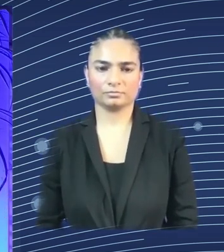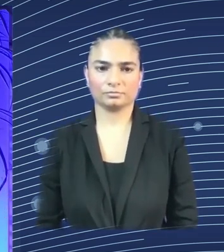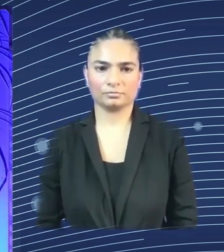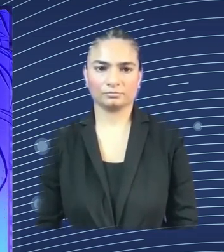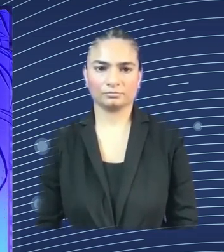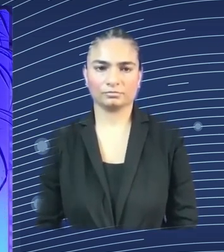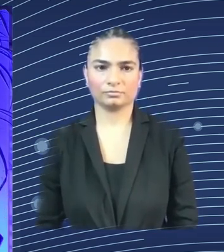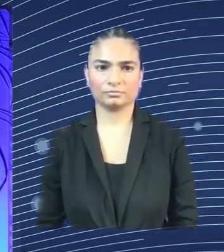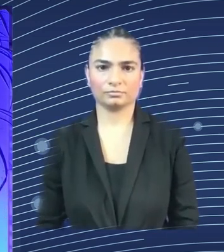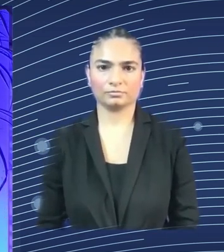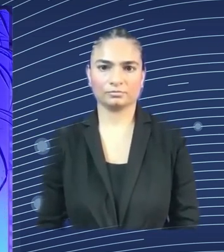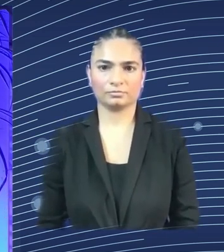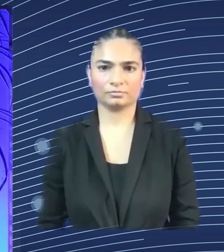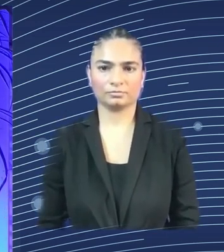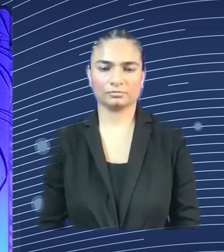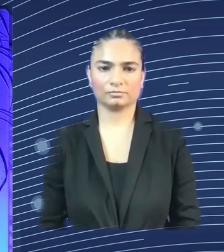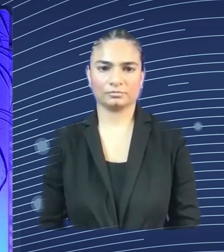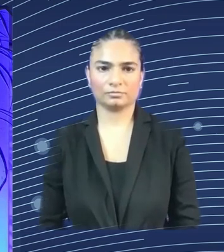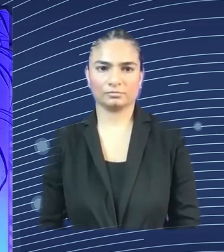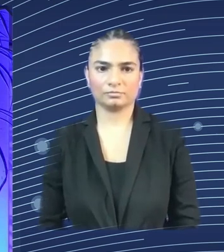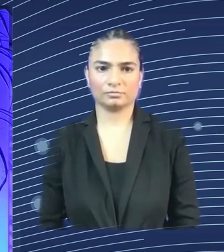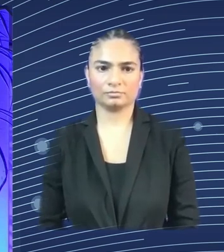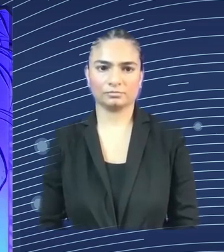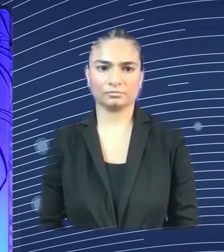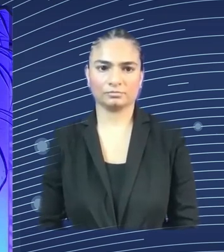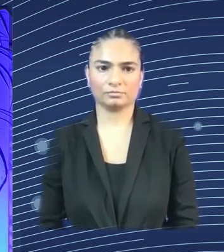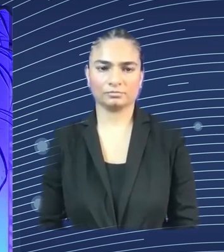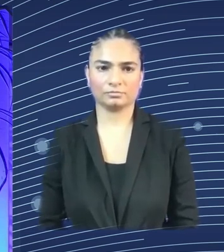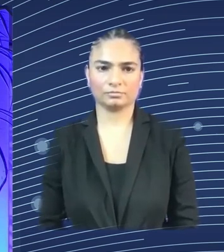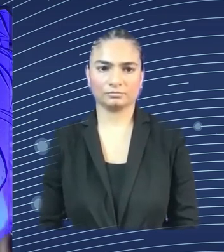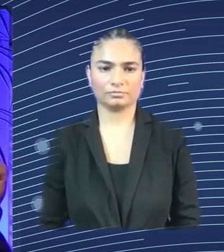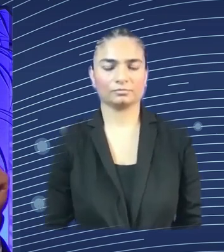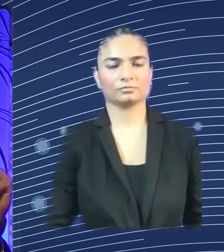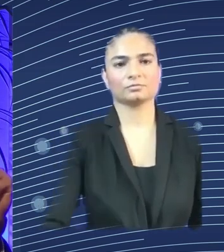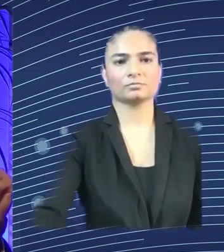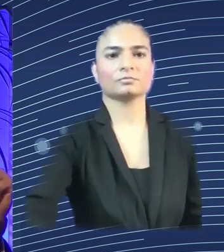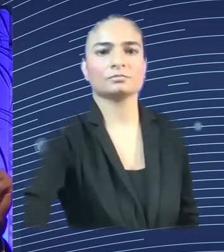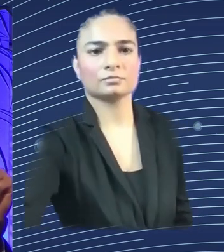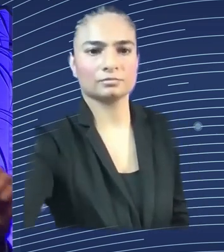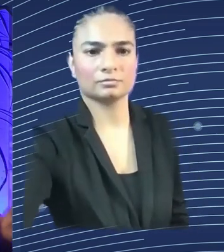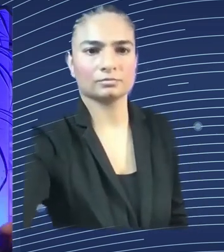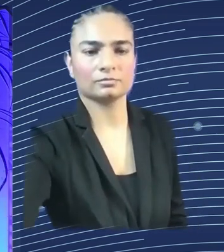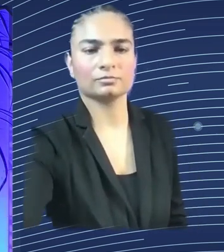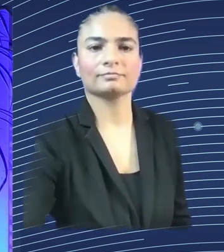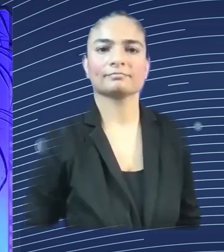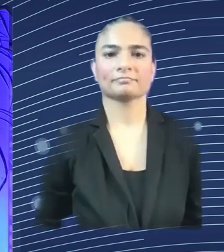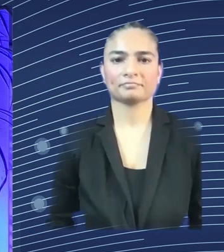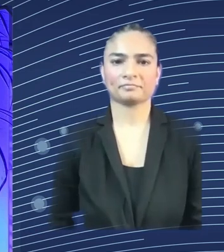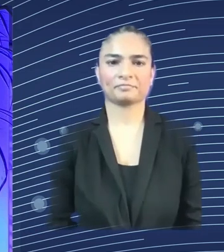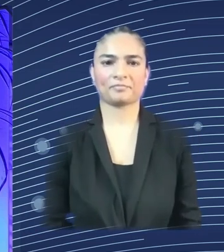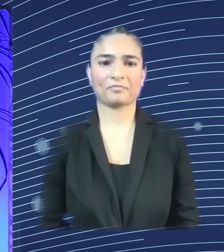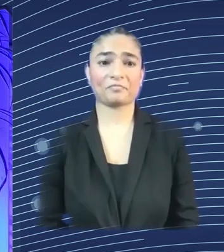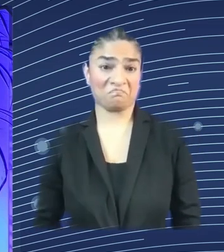very good, Les Petits Rien in Belgium, and Tony Chocolonely, the chocolate, and care services provided